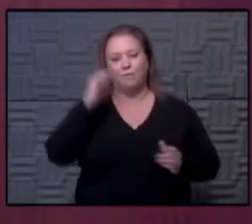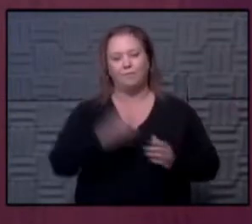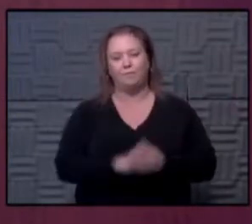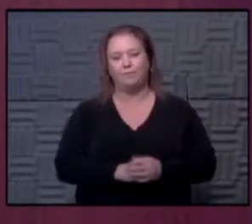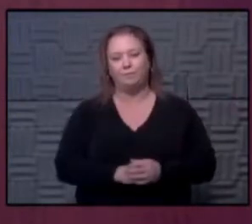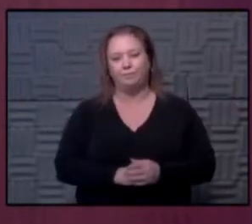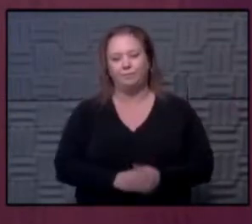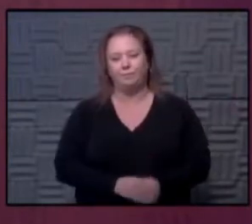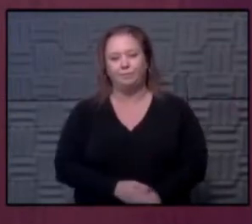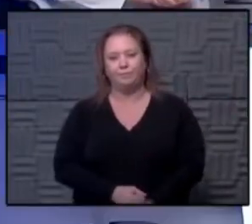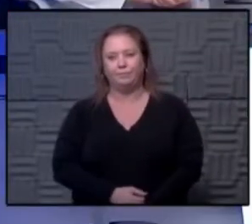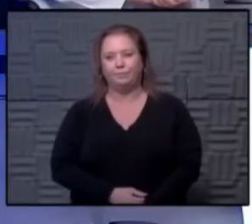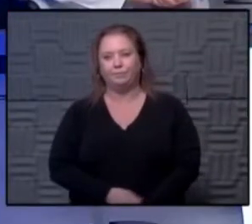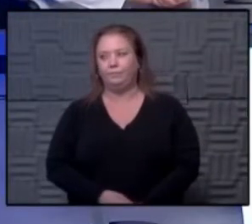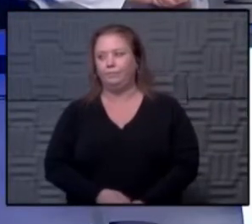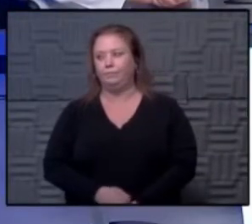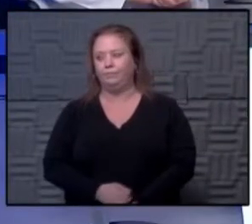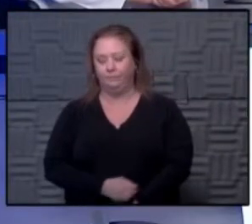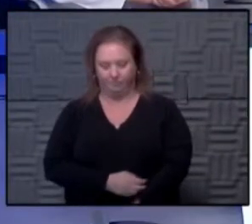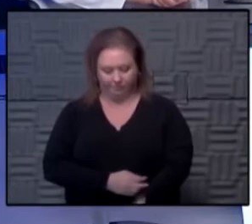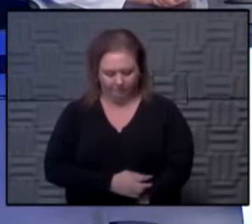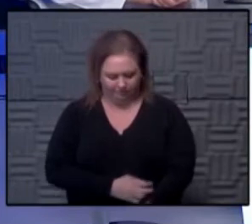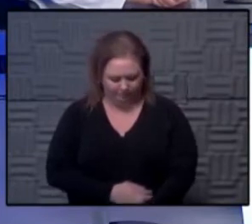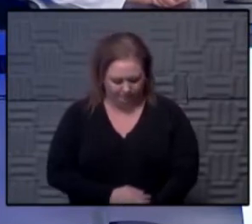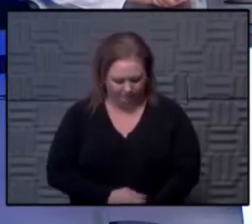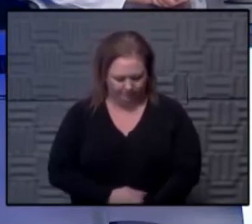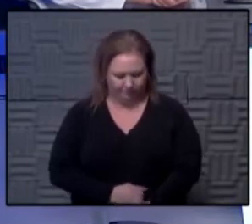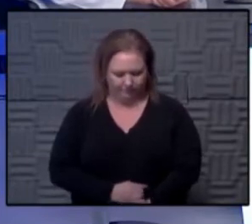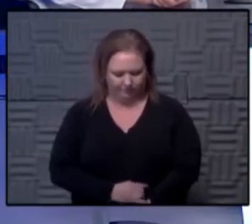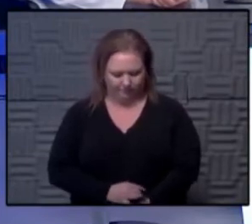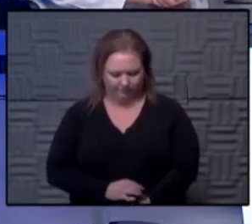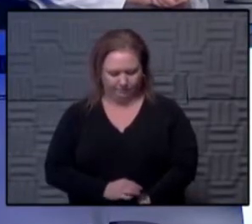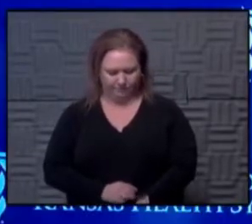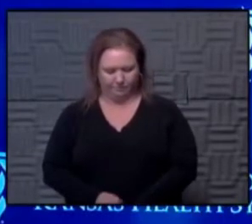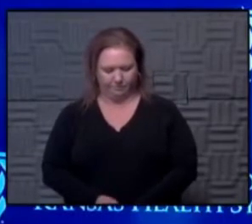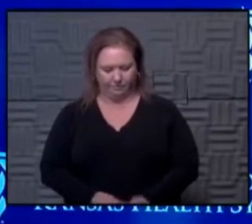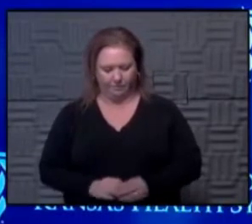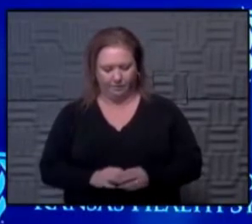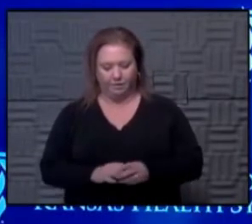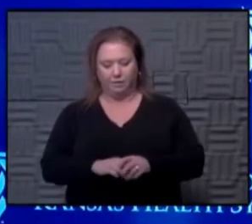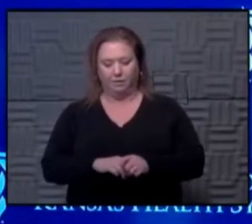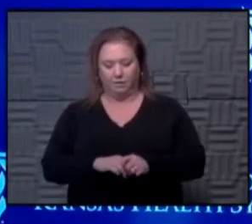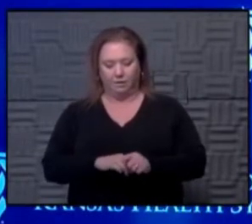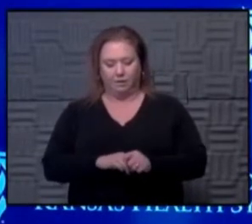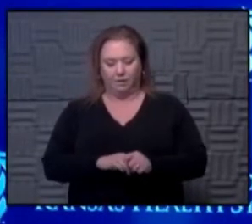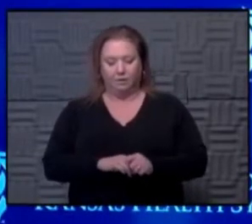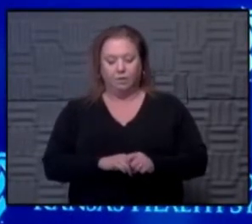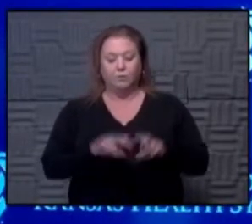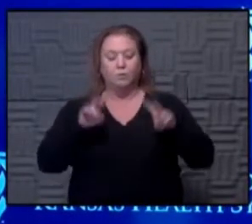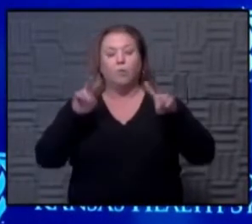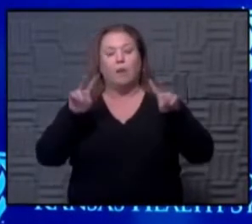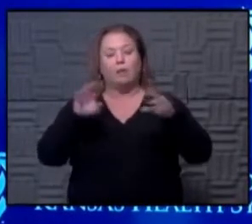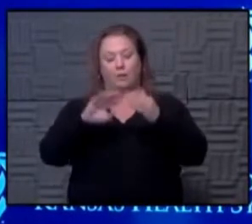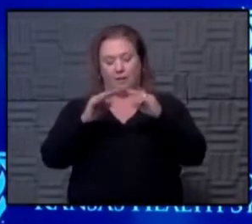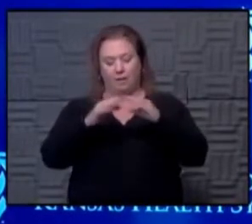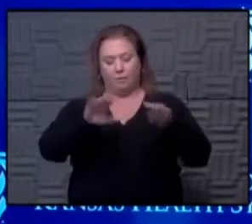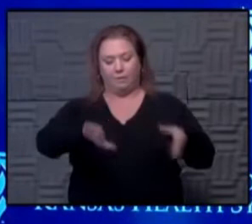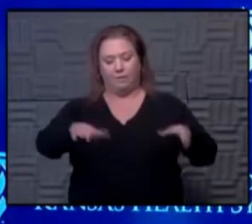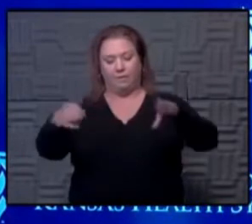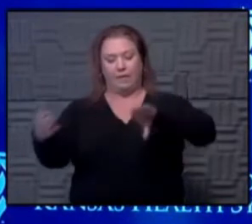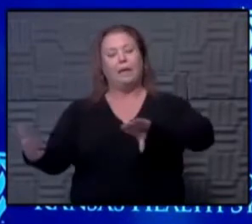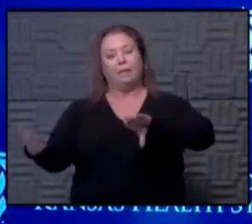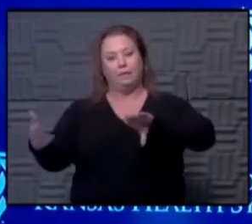and staff. Yeah. So when I look sort of daily at the sort of demographics of death and